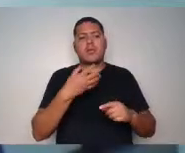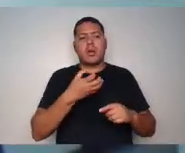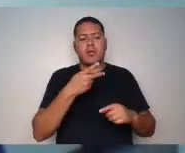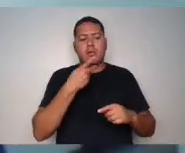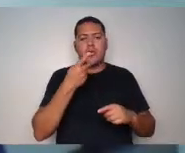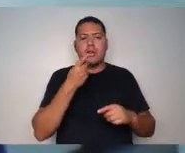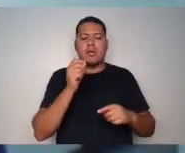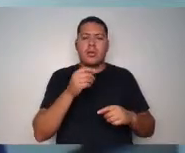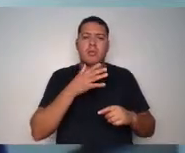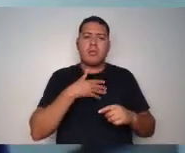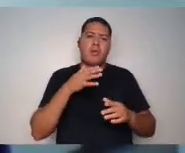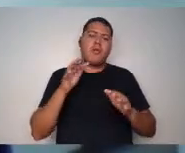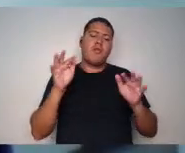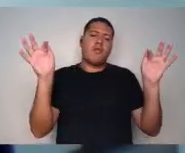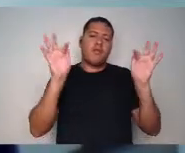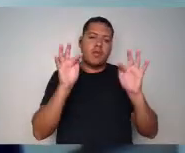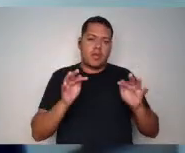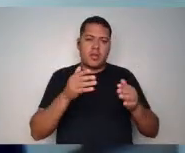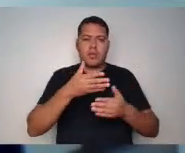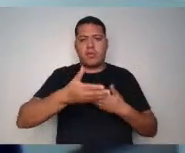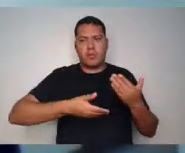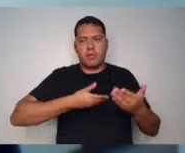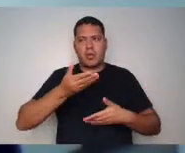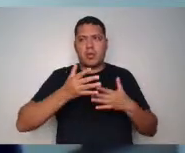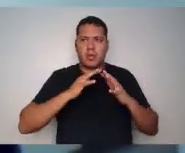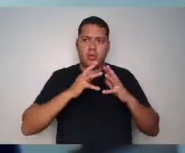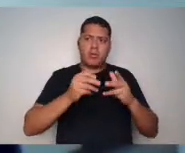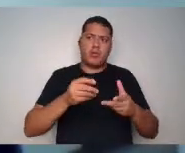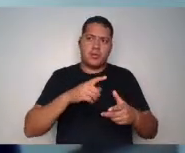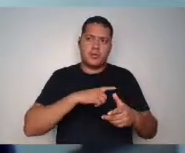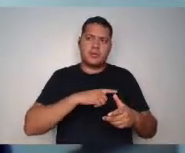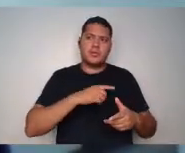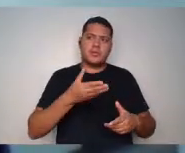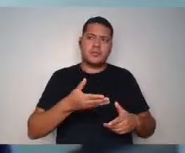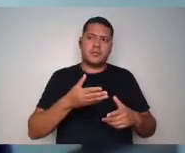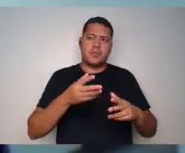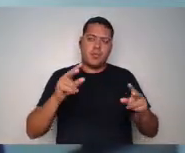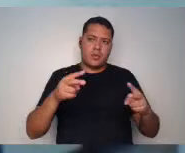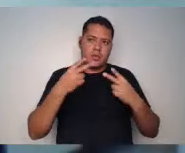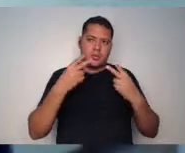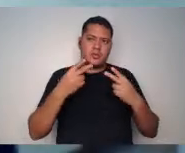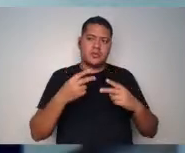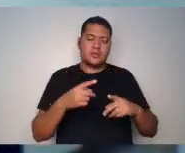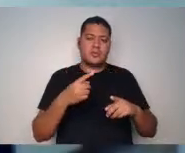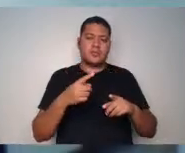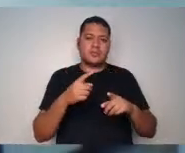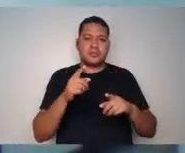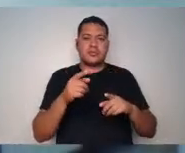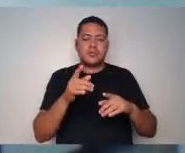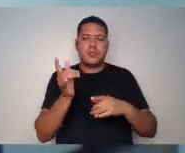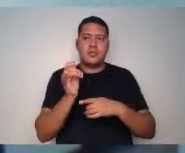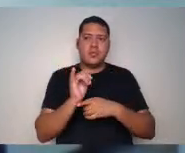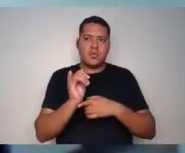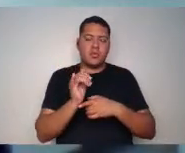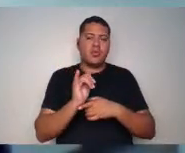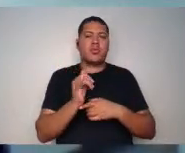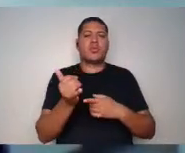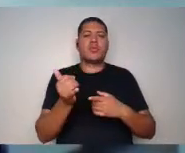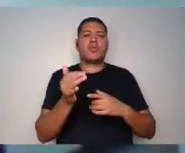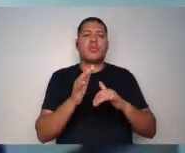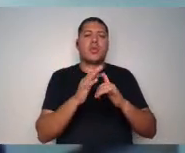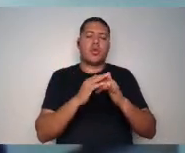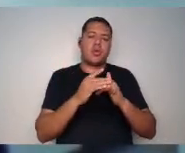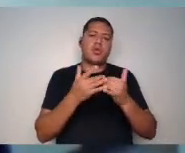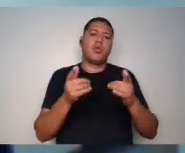really would like is to say how happy I am, which I'm sure everybody who's watching is also. I got